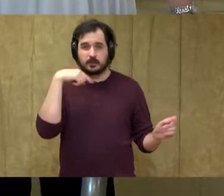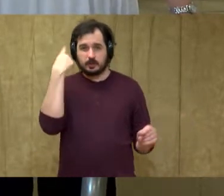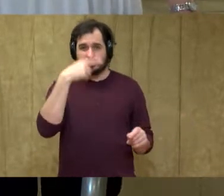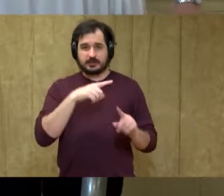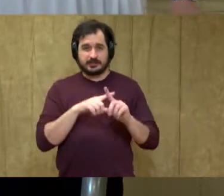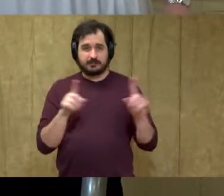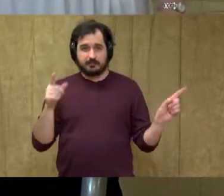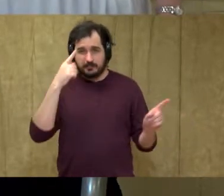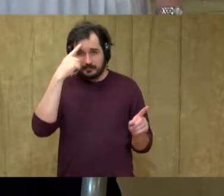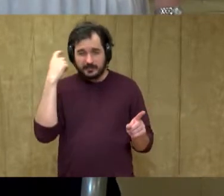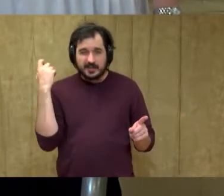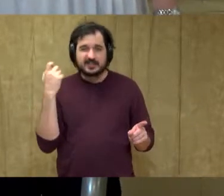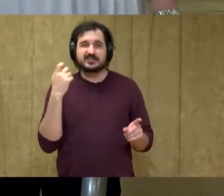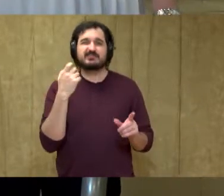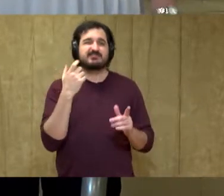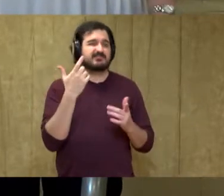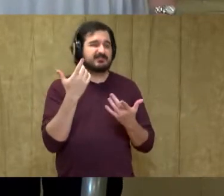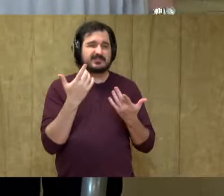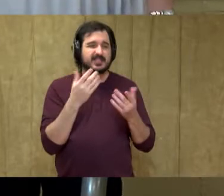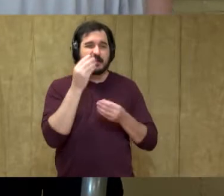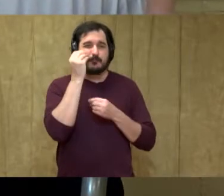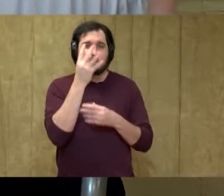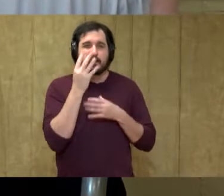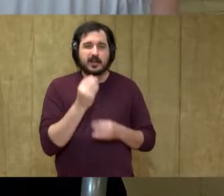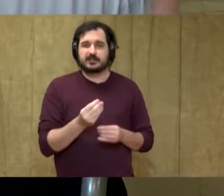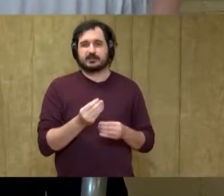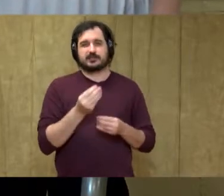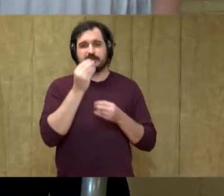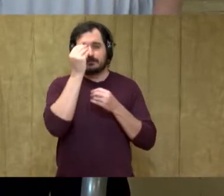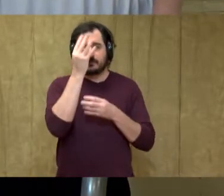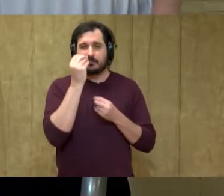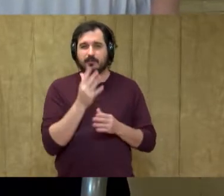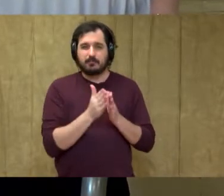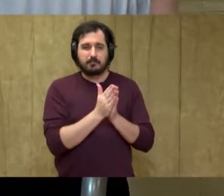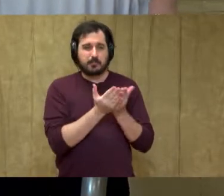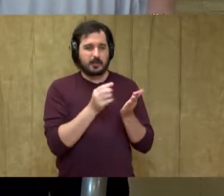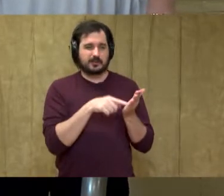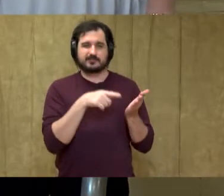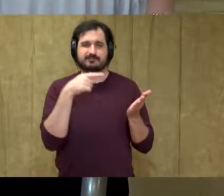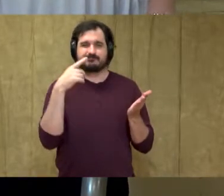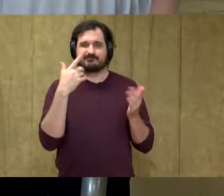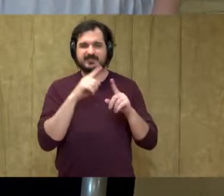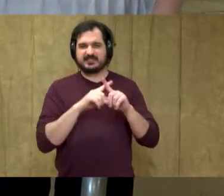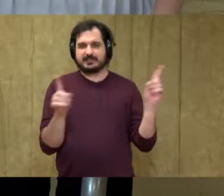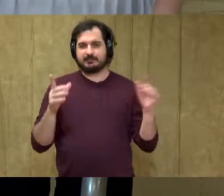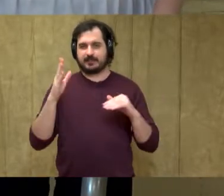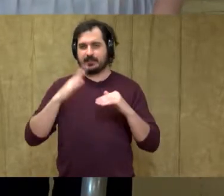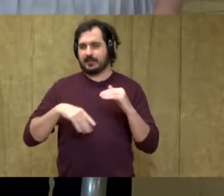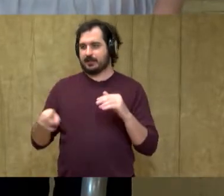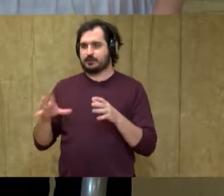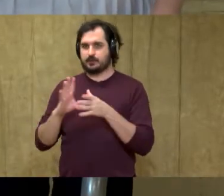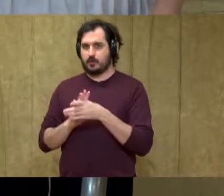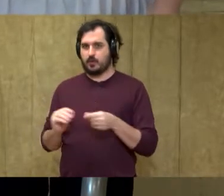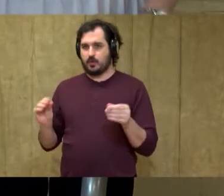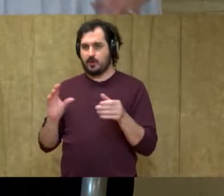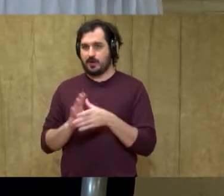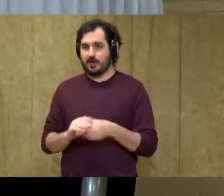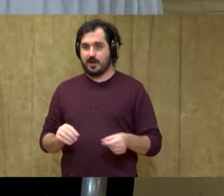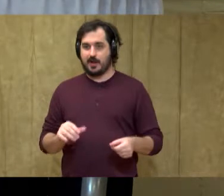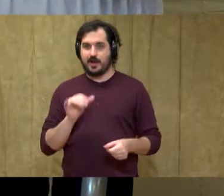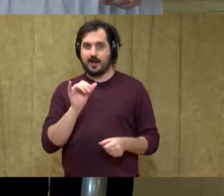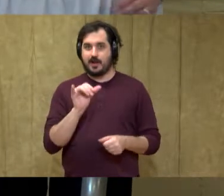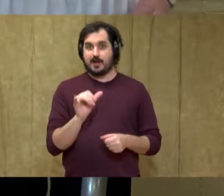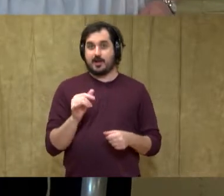text features within an informational text. So boys and girls, keep that in mind as well. Hey, I'm doing a good job so far, right?